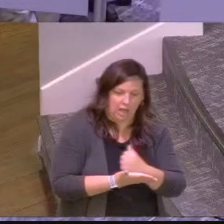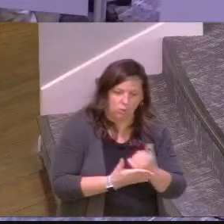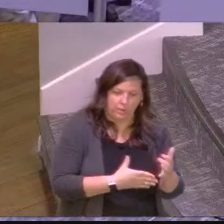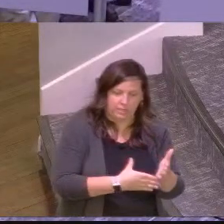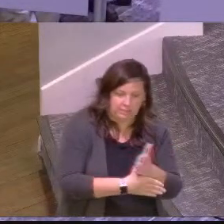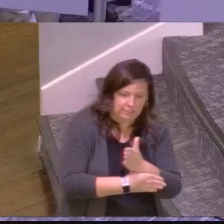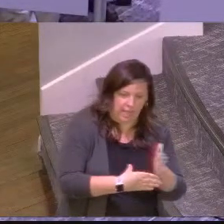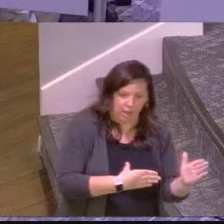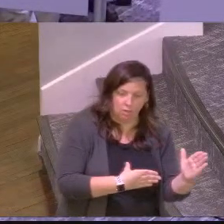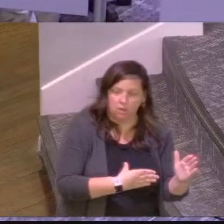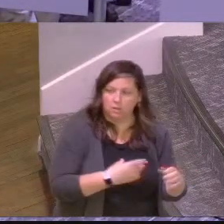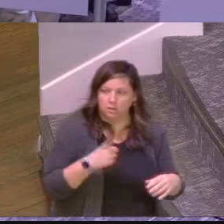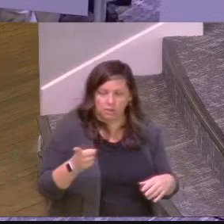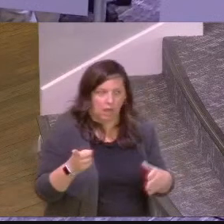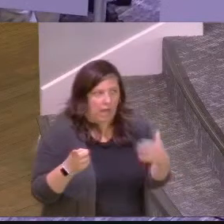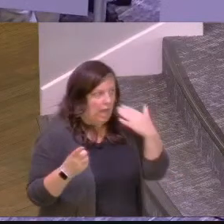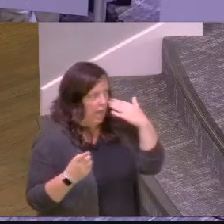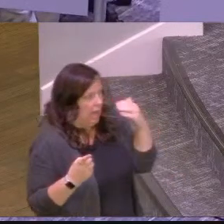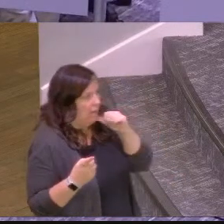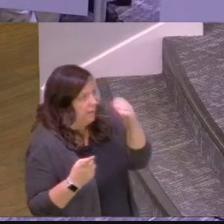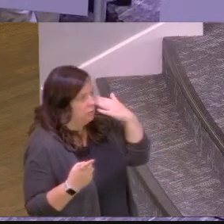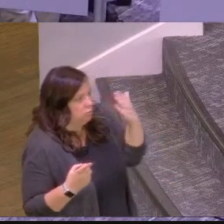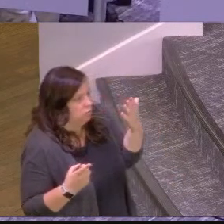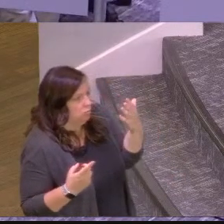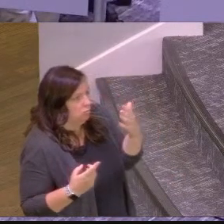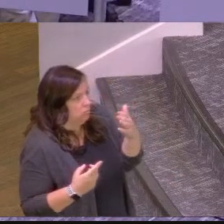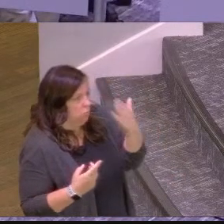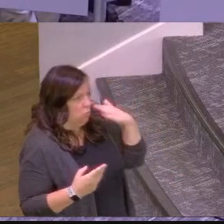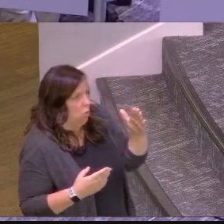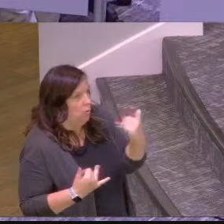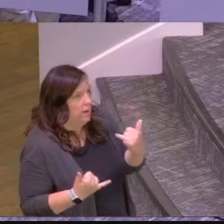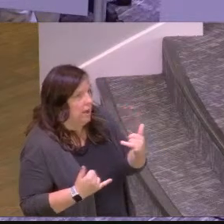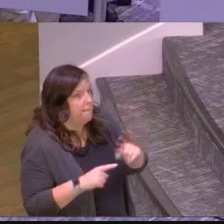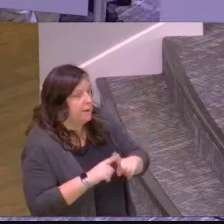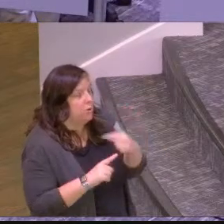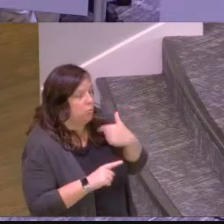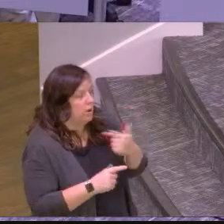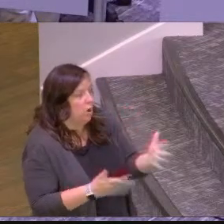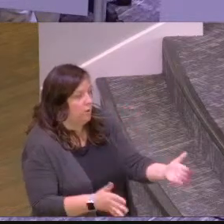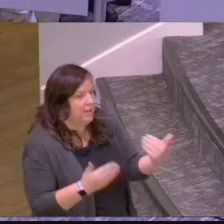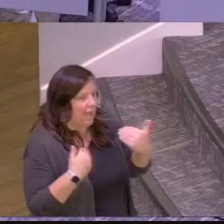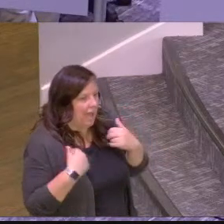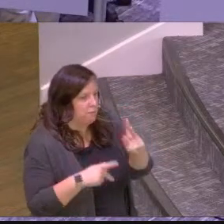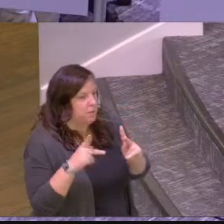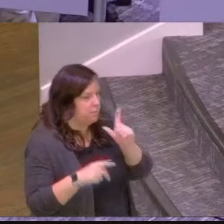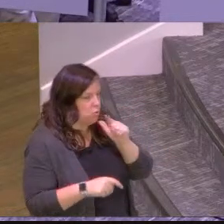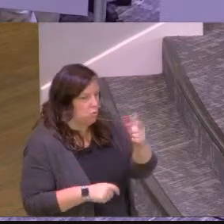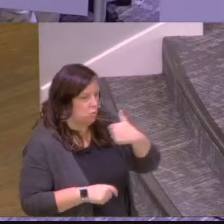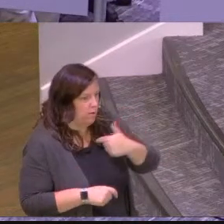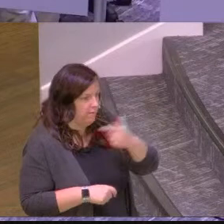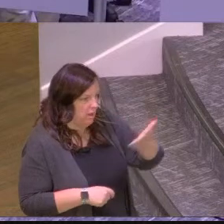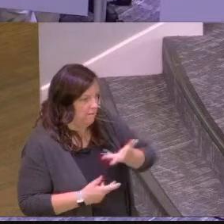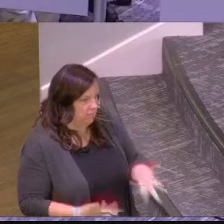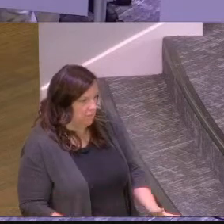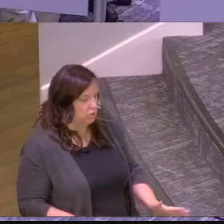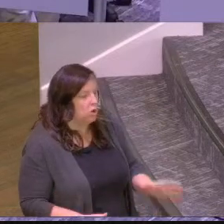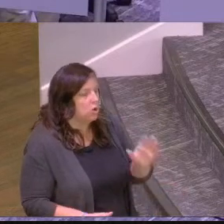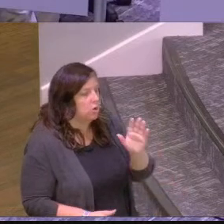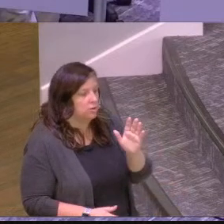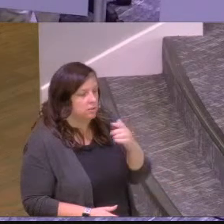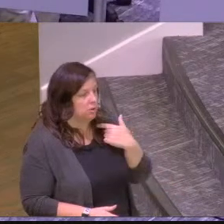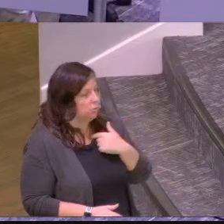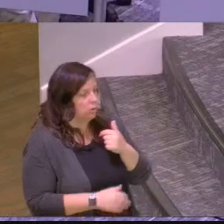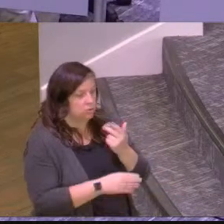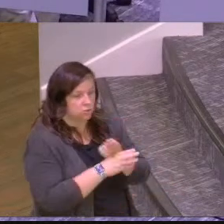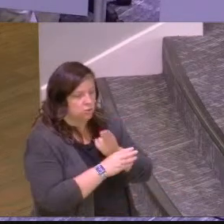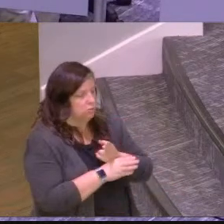But there are existing family engagement specialists that we have in the district. We just utilize the same pay scale that they're